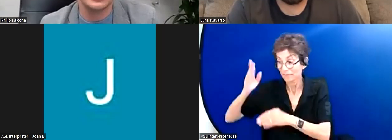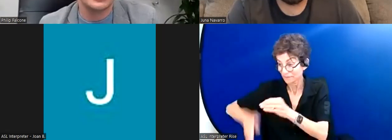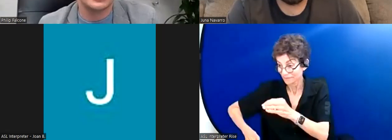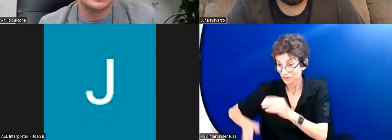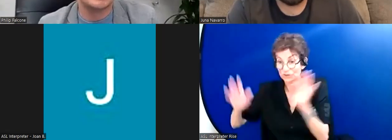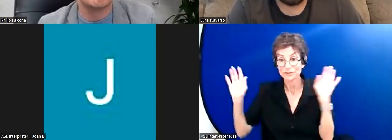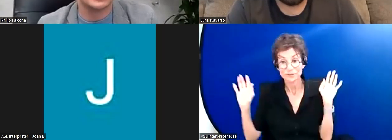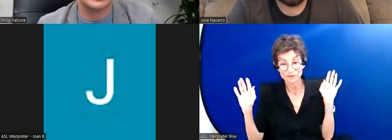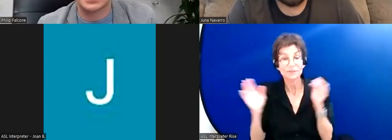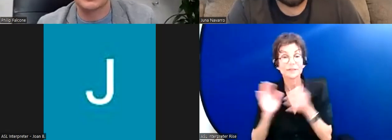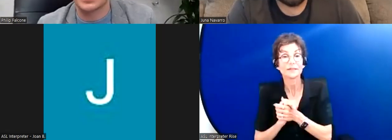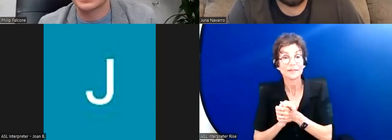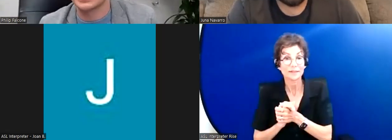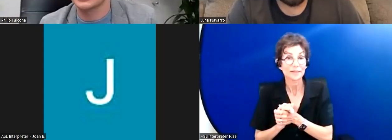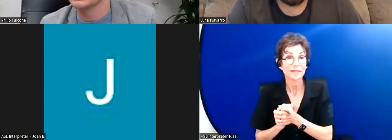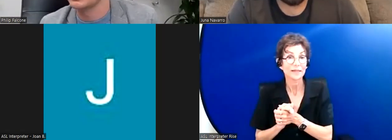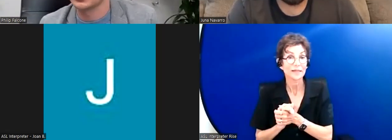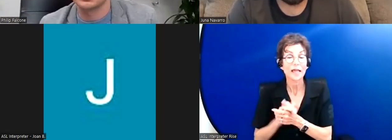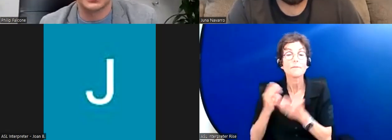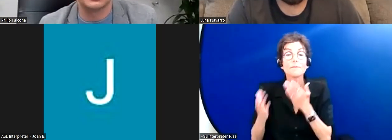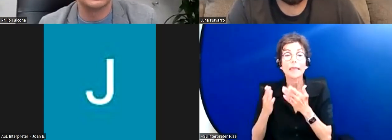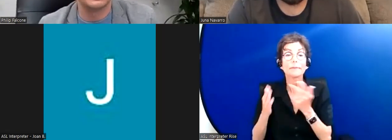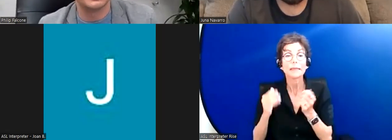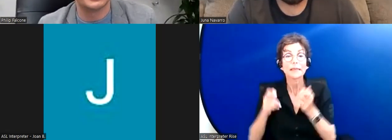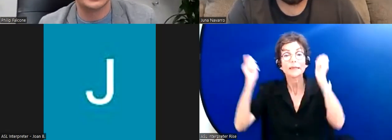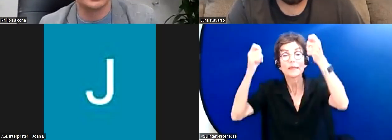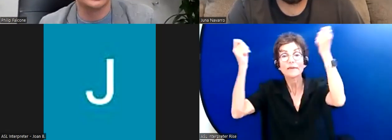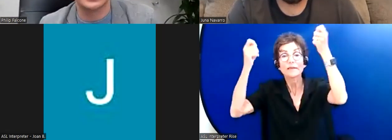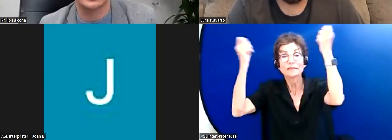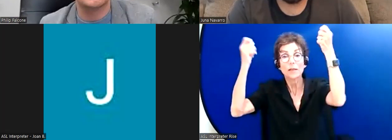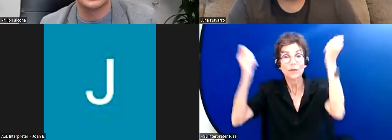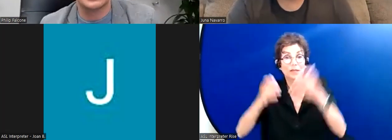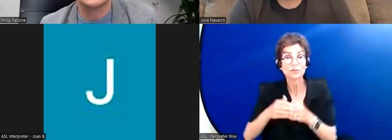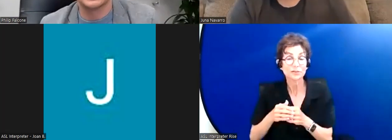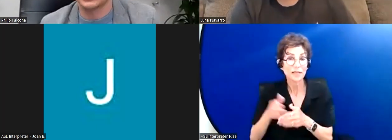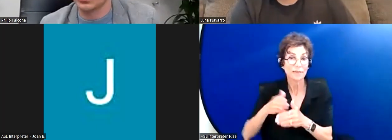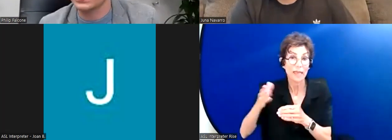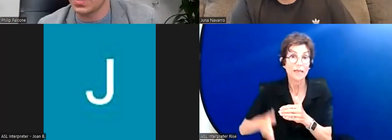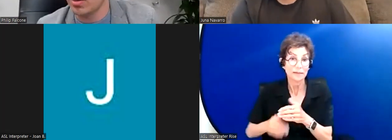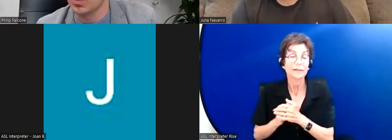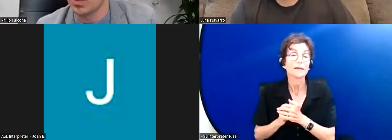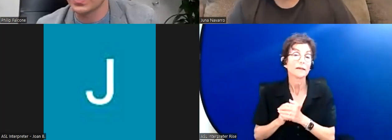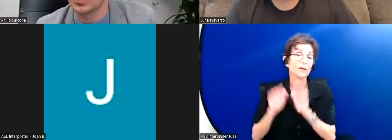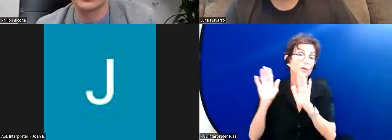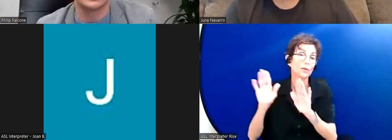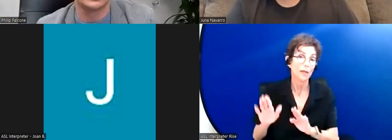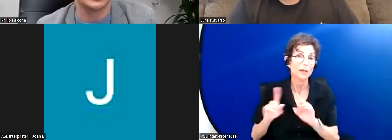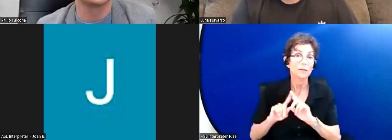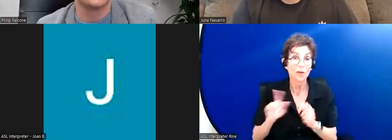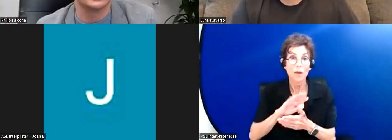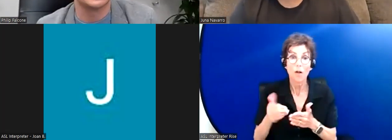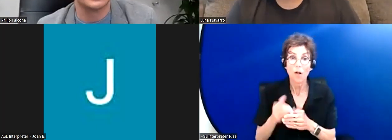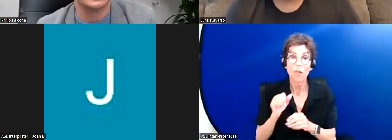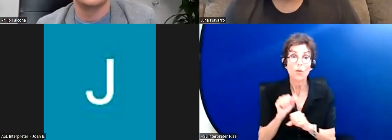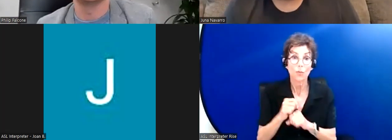do, some kind of event at the end for a big celebration, that's great. But typically, once all the work that we really do is all